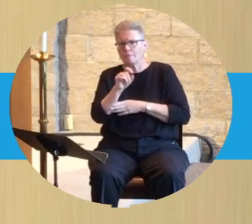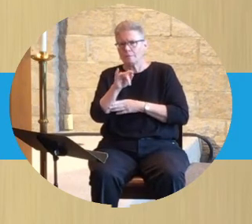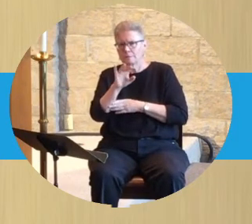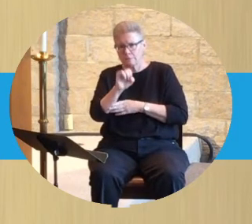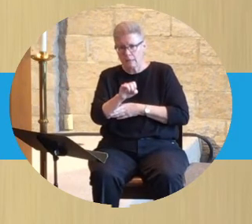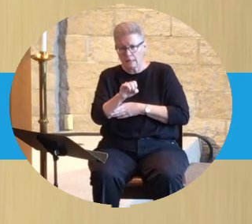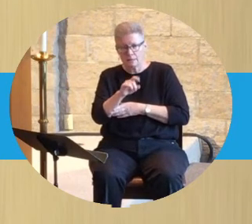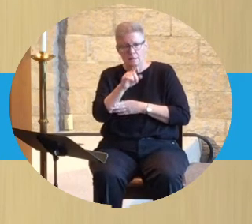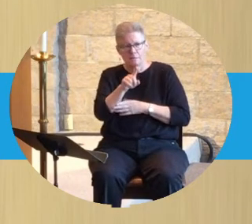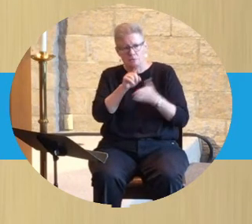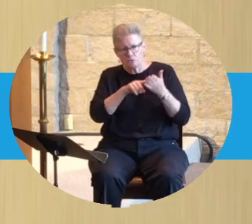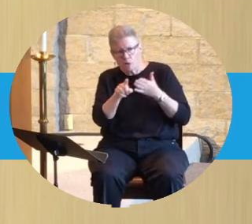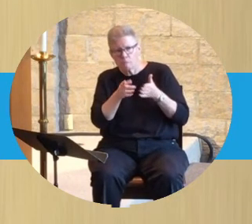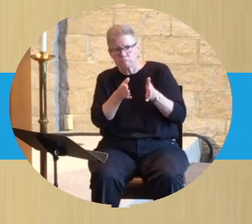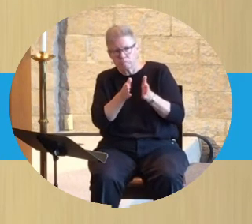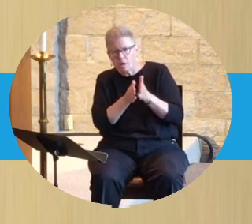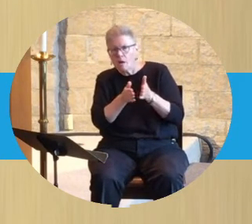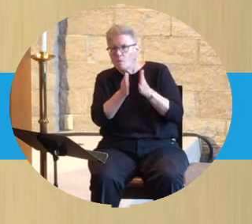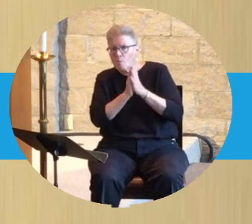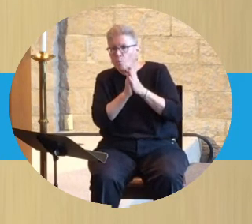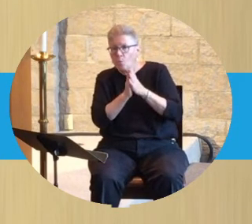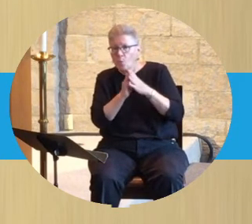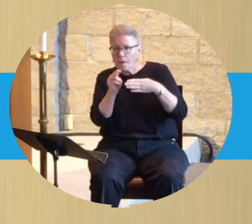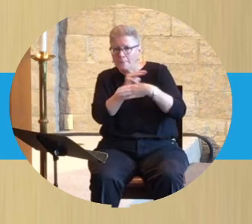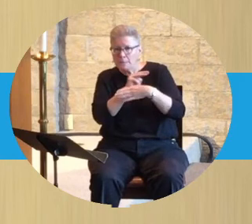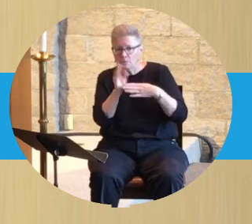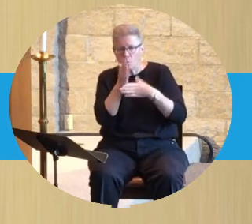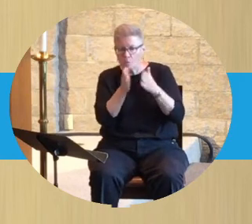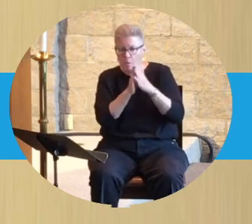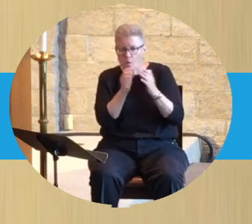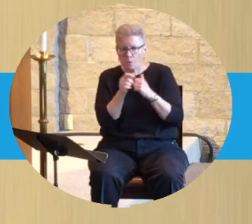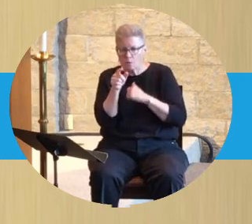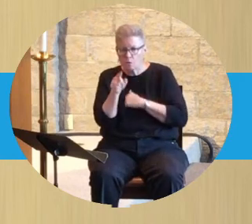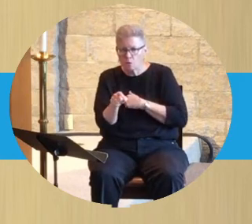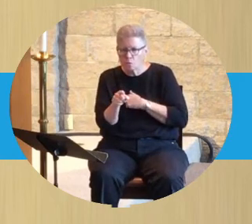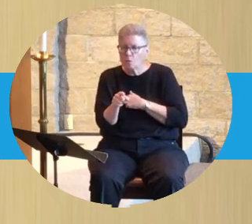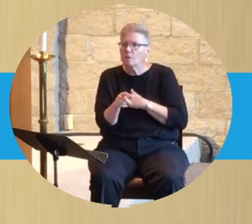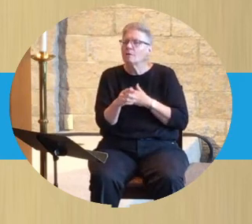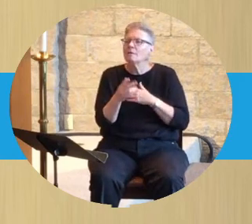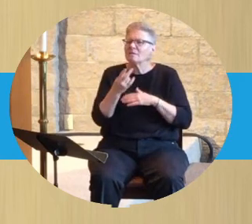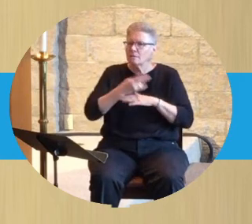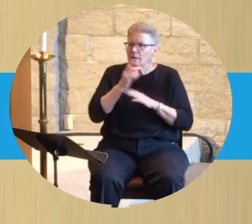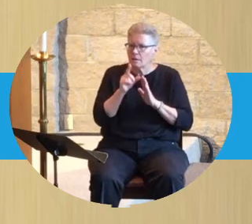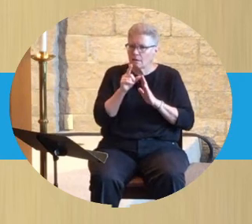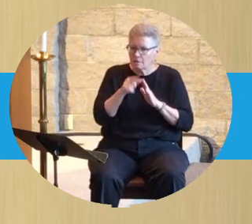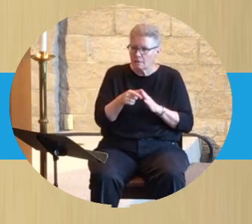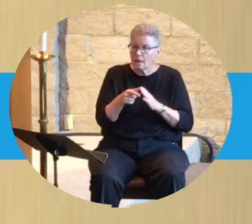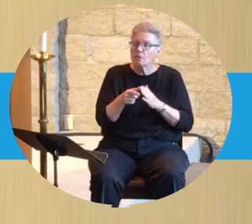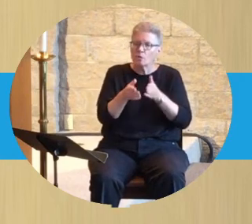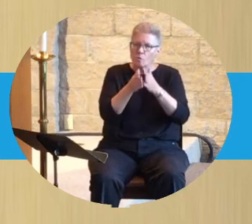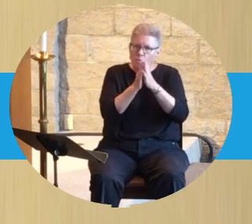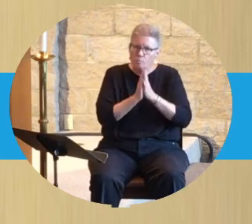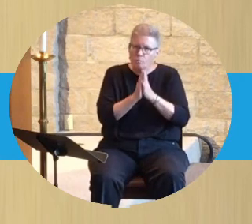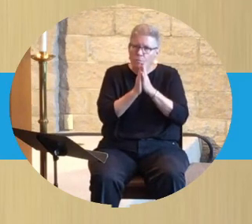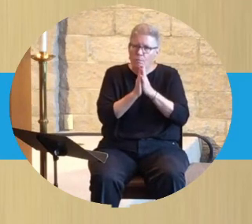praying with you. And then after 7 days, that prayer request will be sent to Silent Unity, our worldwide